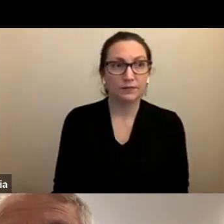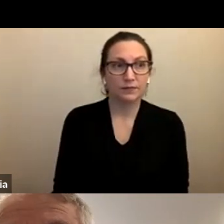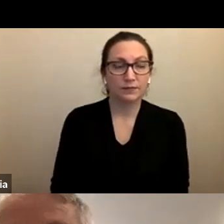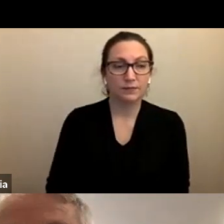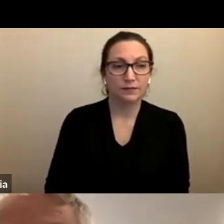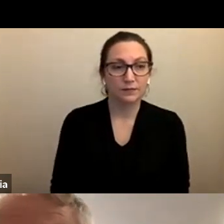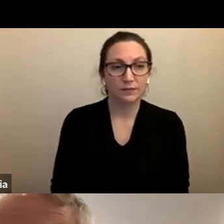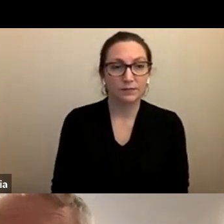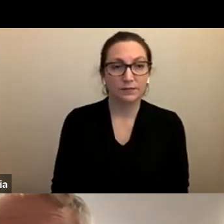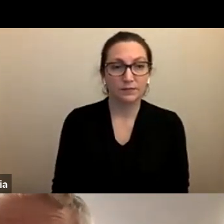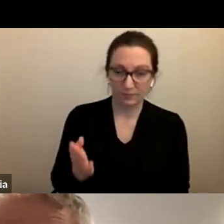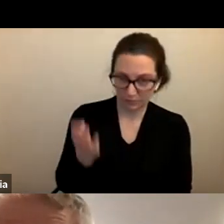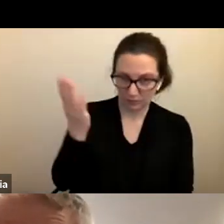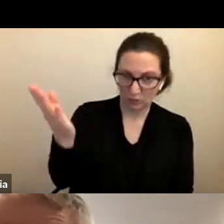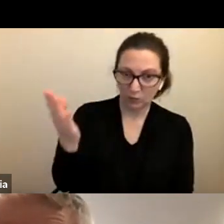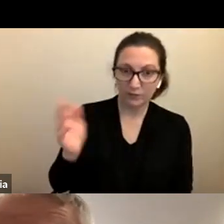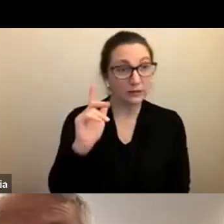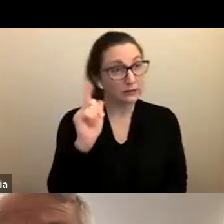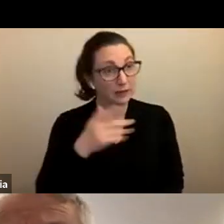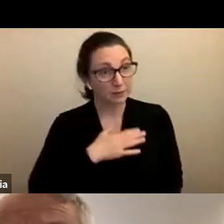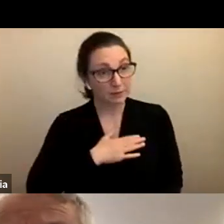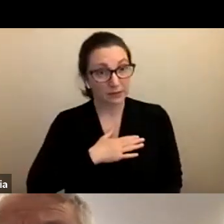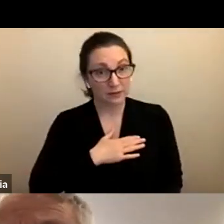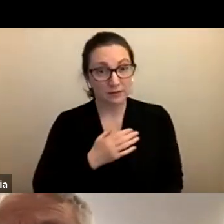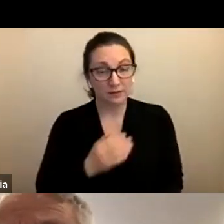So moved. May I have a second, please?